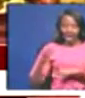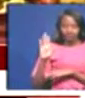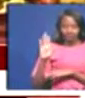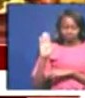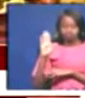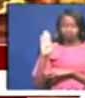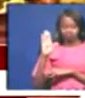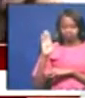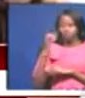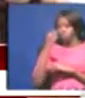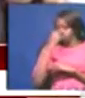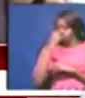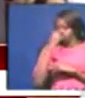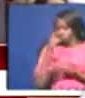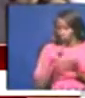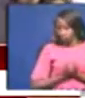William Samoei Ruto,